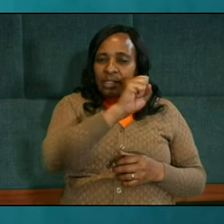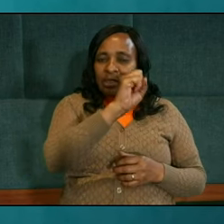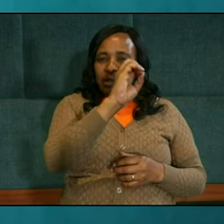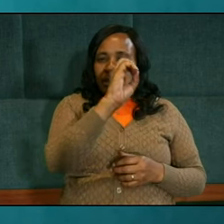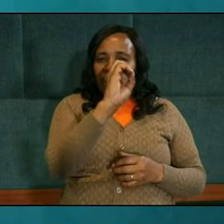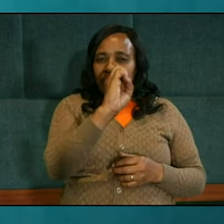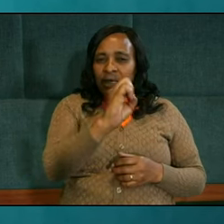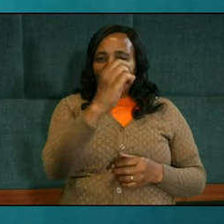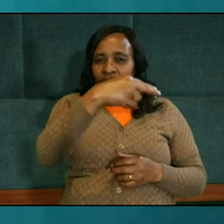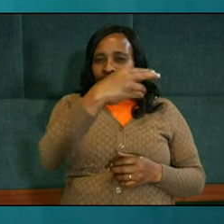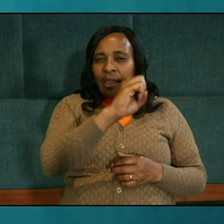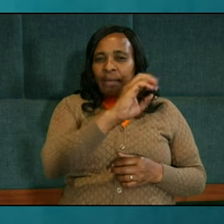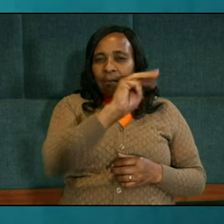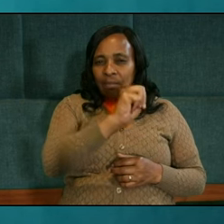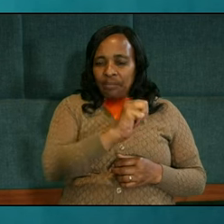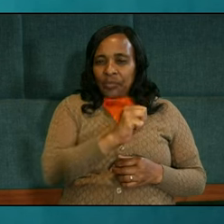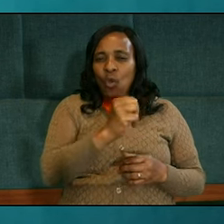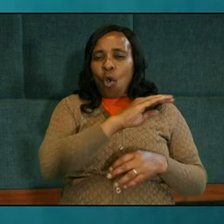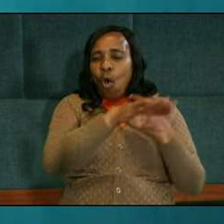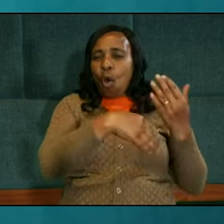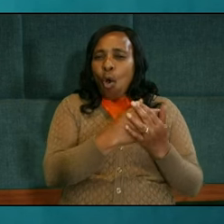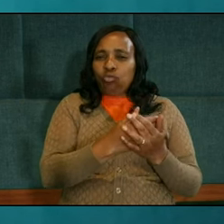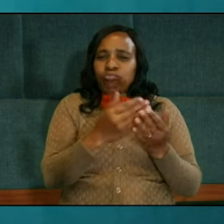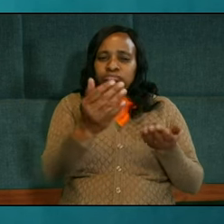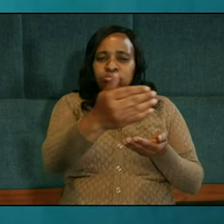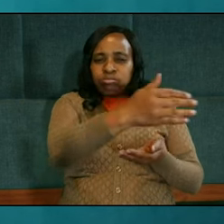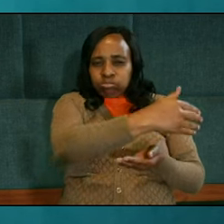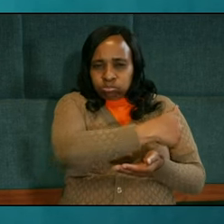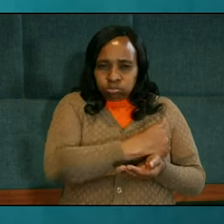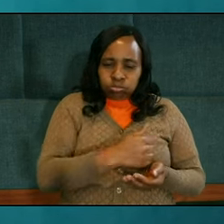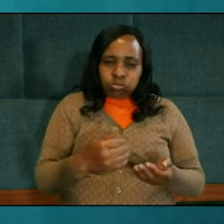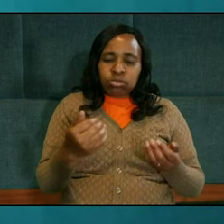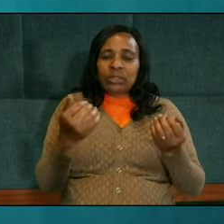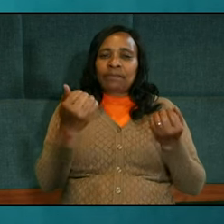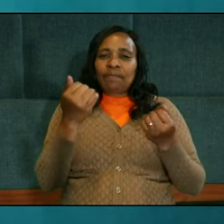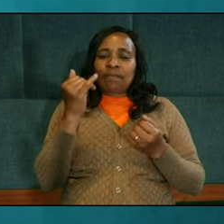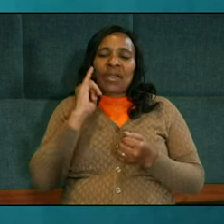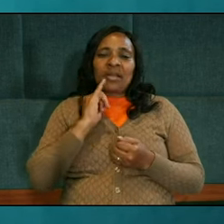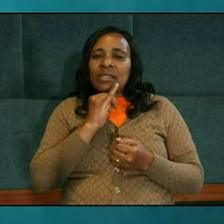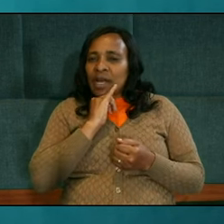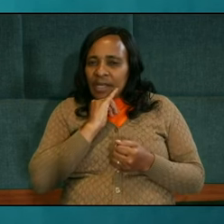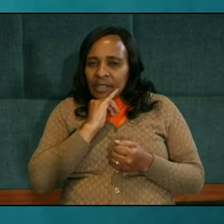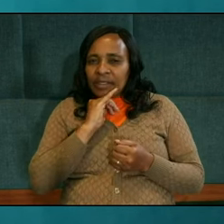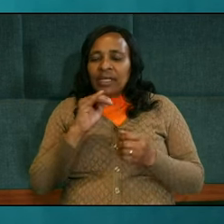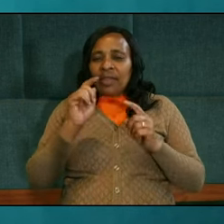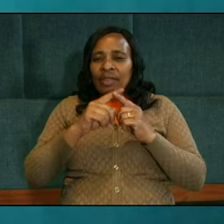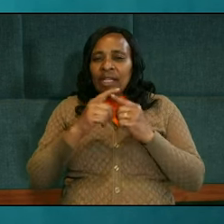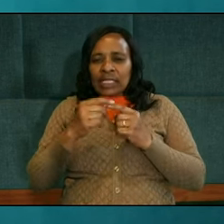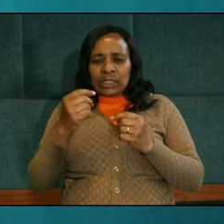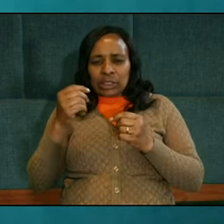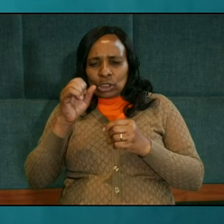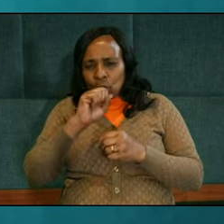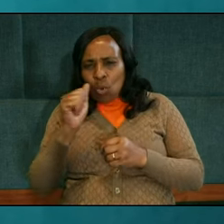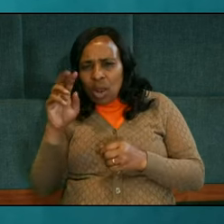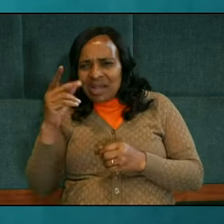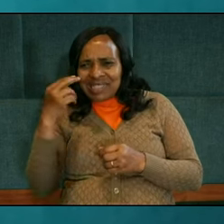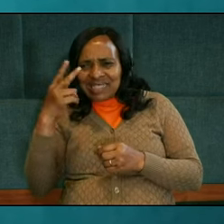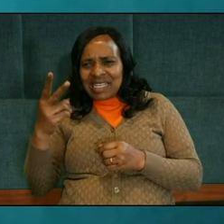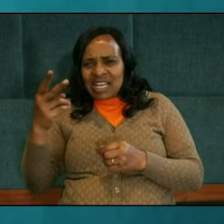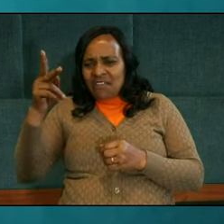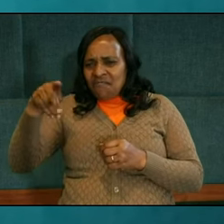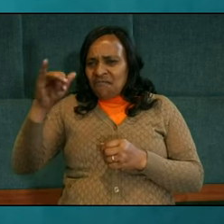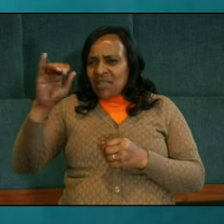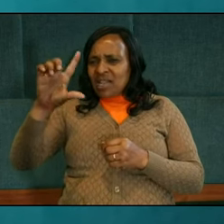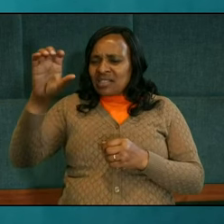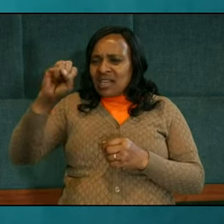gathered all Israel and set up camp at Gilboa. When Saul saw the Philistine army, he was afraid. Terror